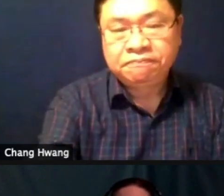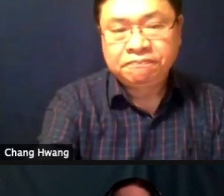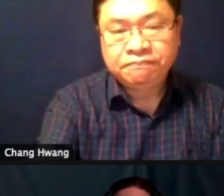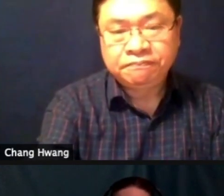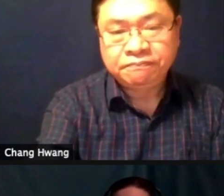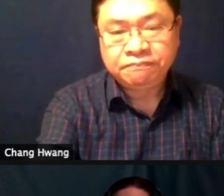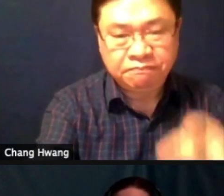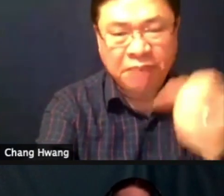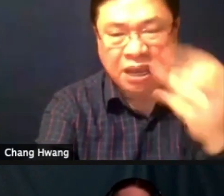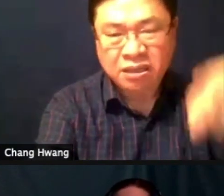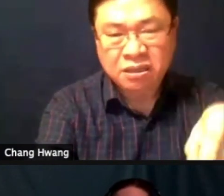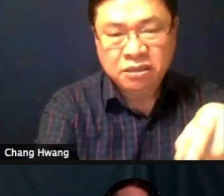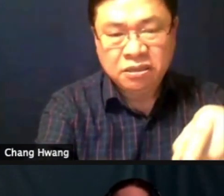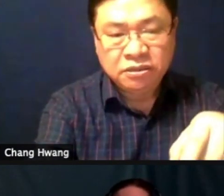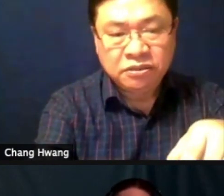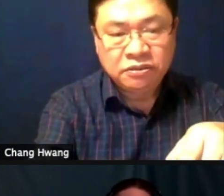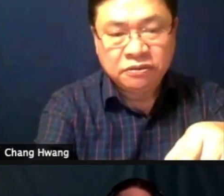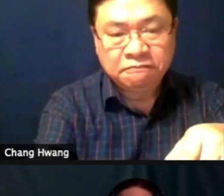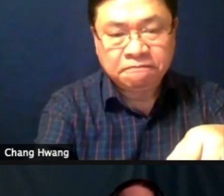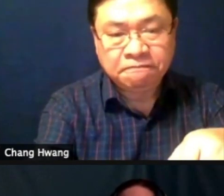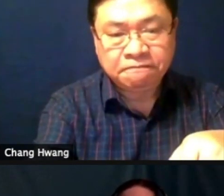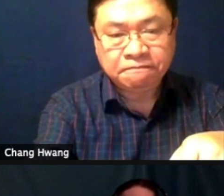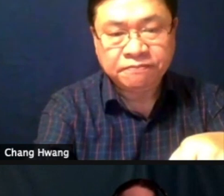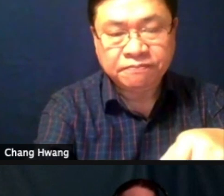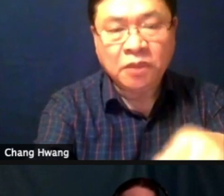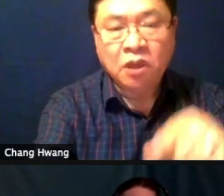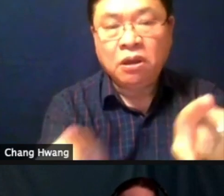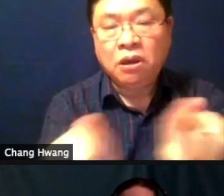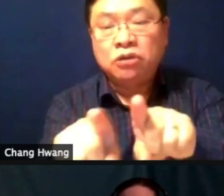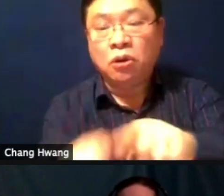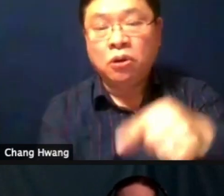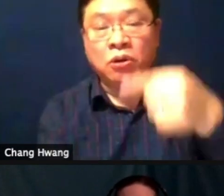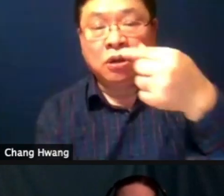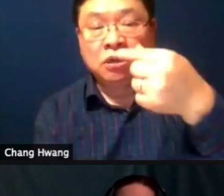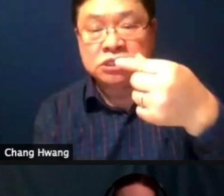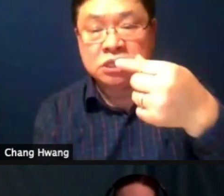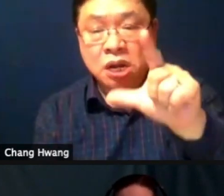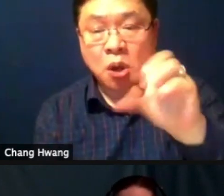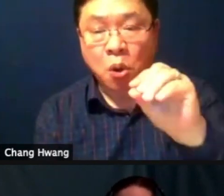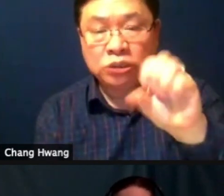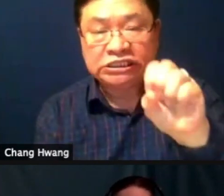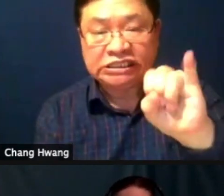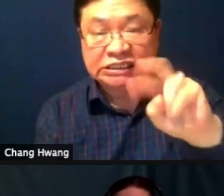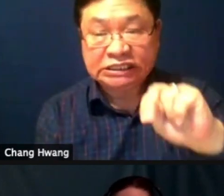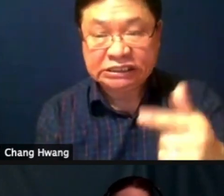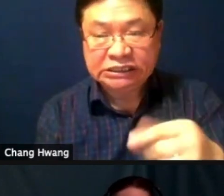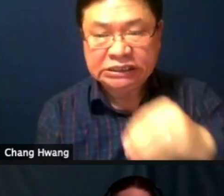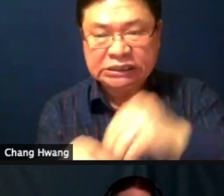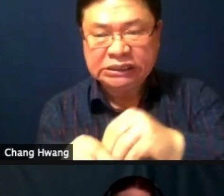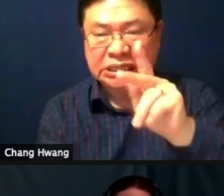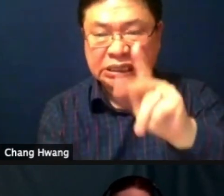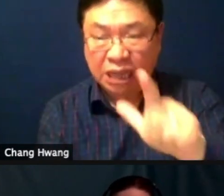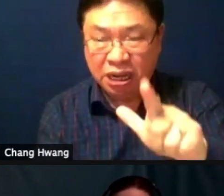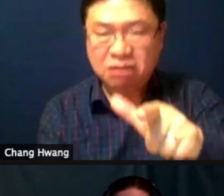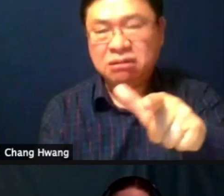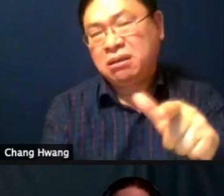to teach them writing skills, they have forced oral teaching, thinking that that will help them improve their